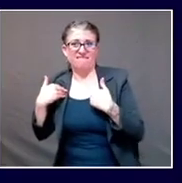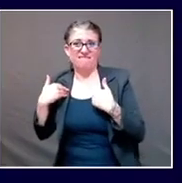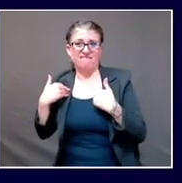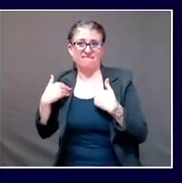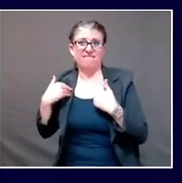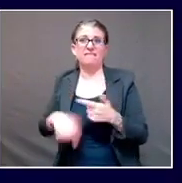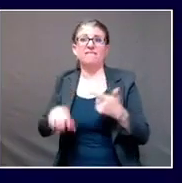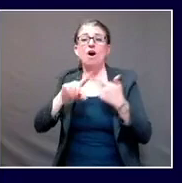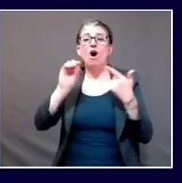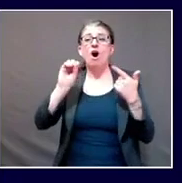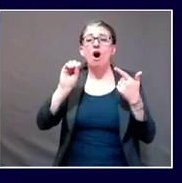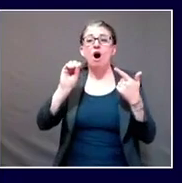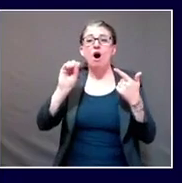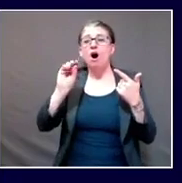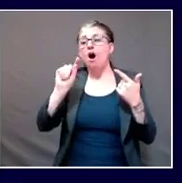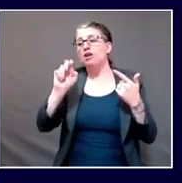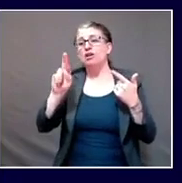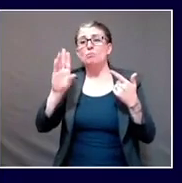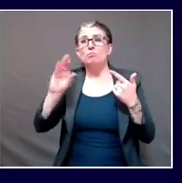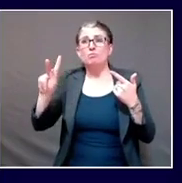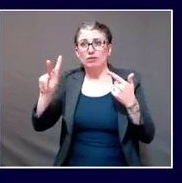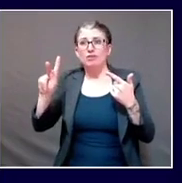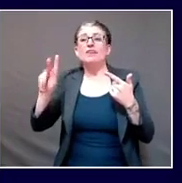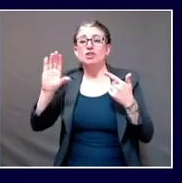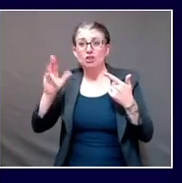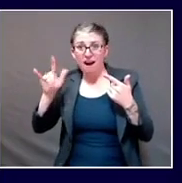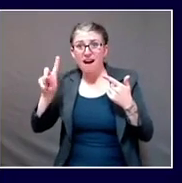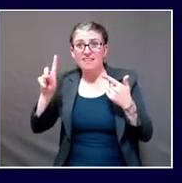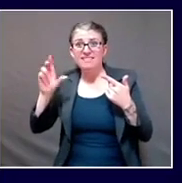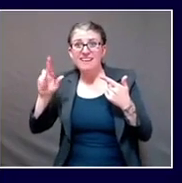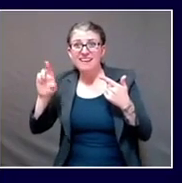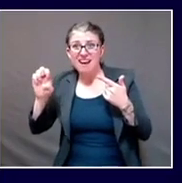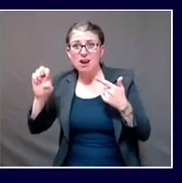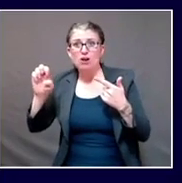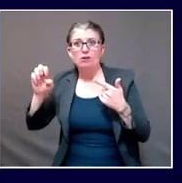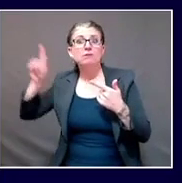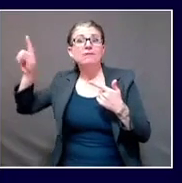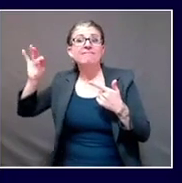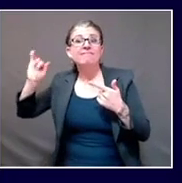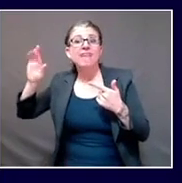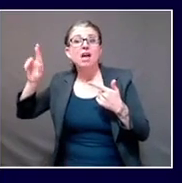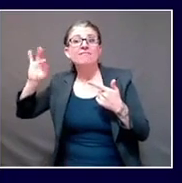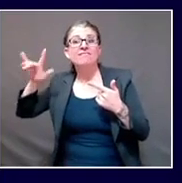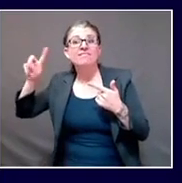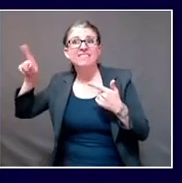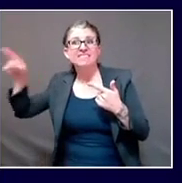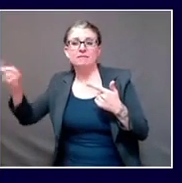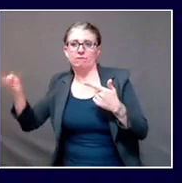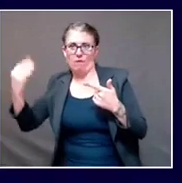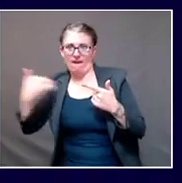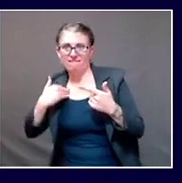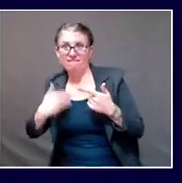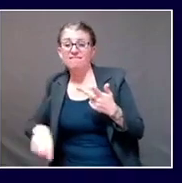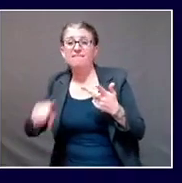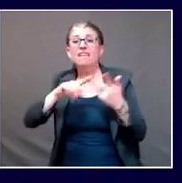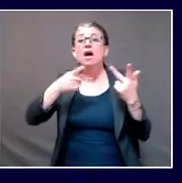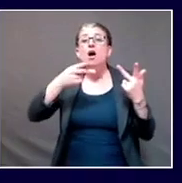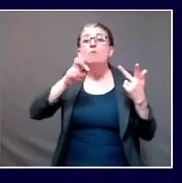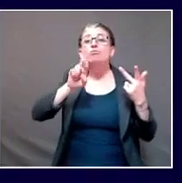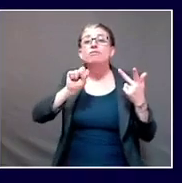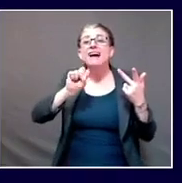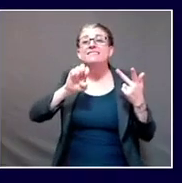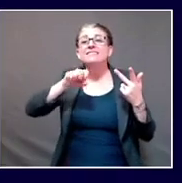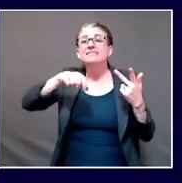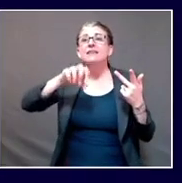Otterbrook Child Care in Fairfield, where we are aware of four cases as well. A third at Presque Isle High School,